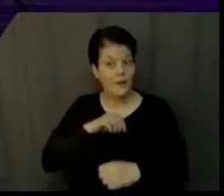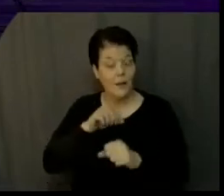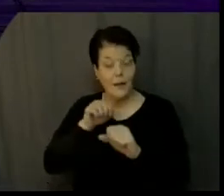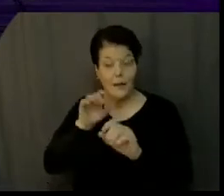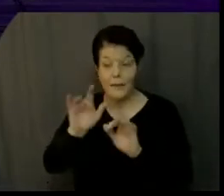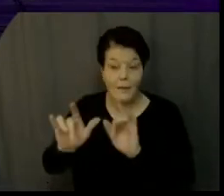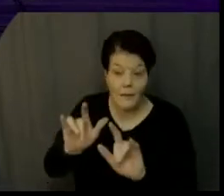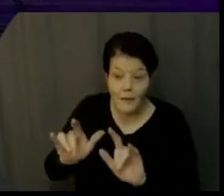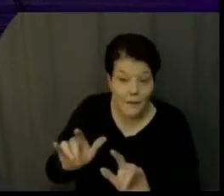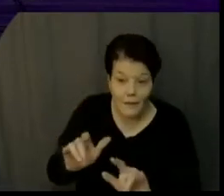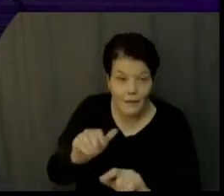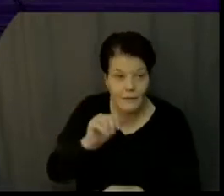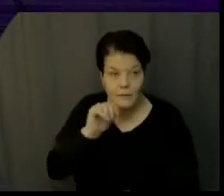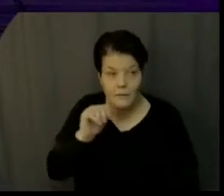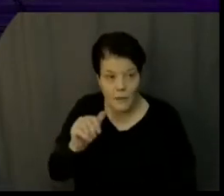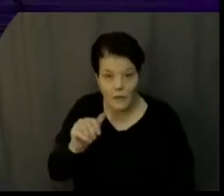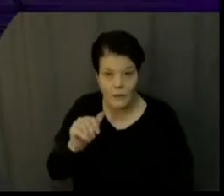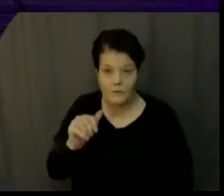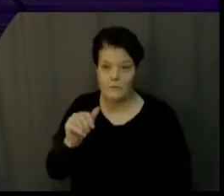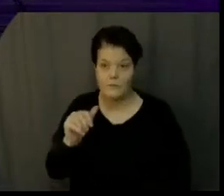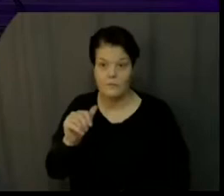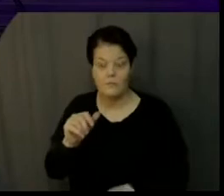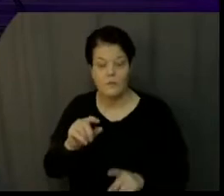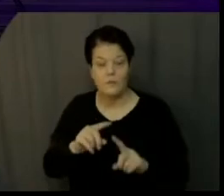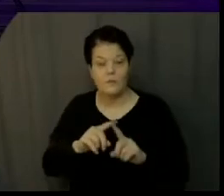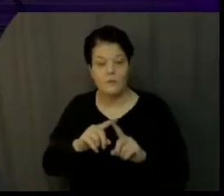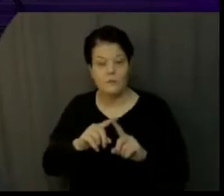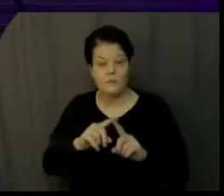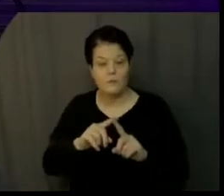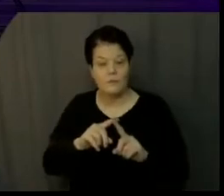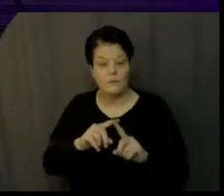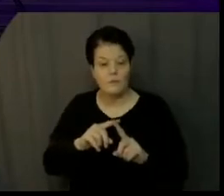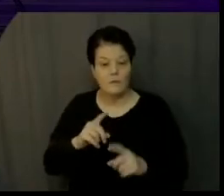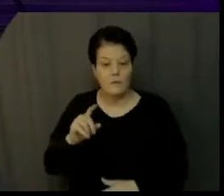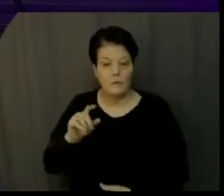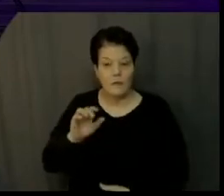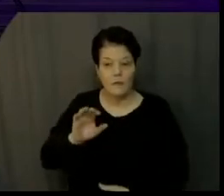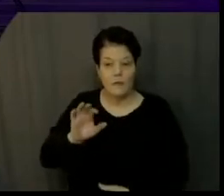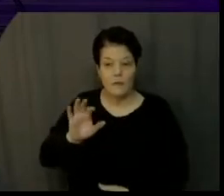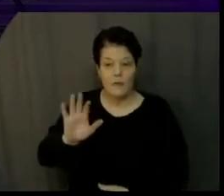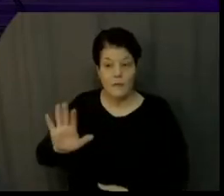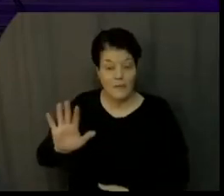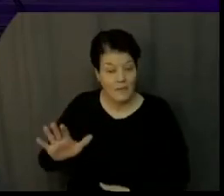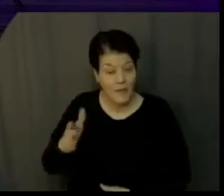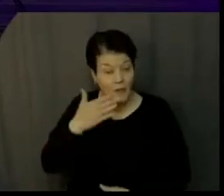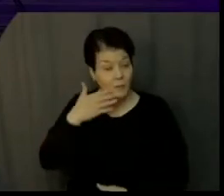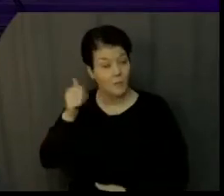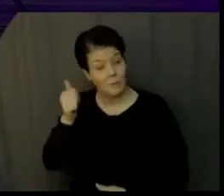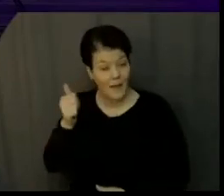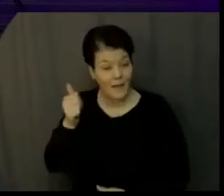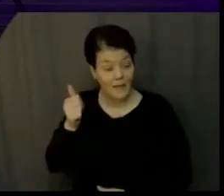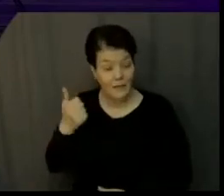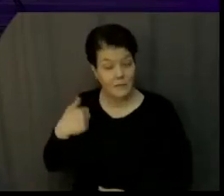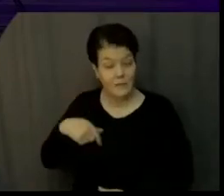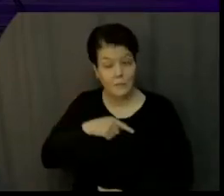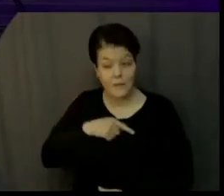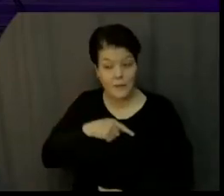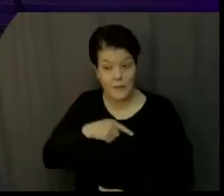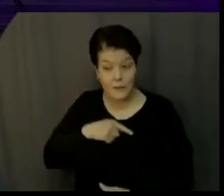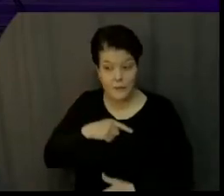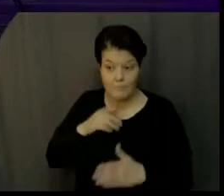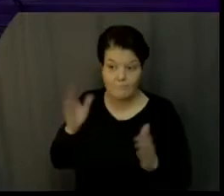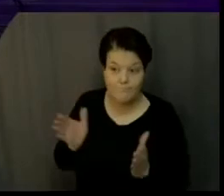and seeking the best for our own church family and people outside the church family, has actually caused